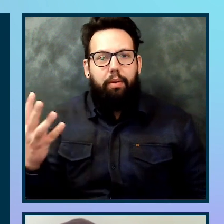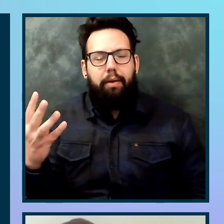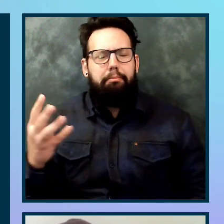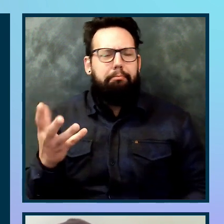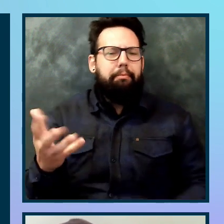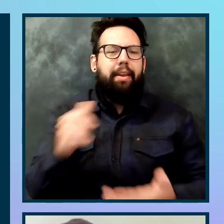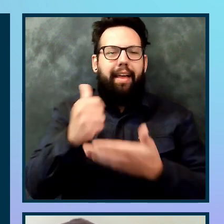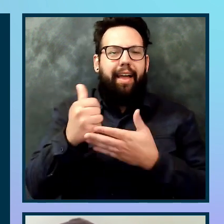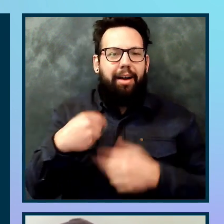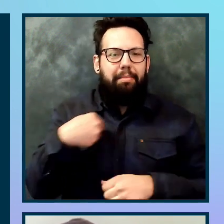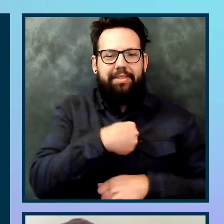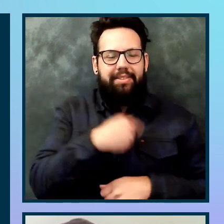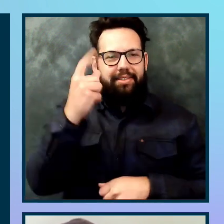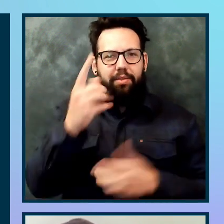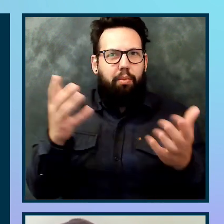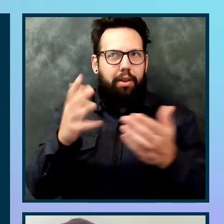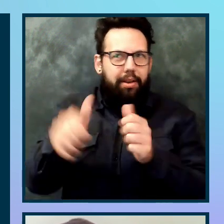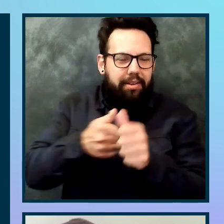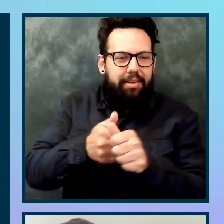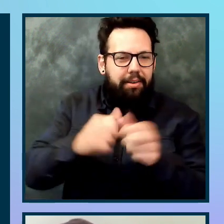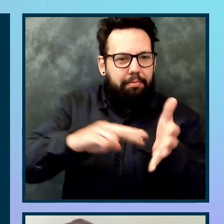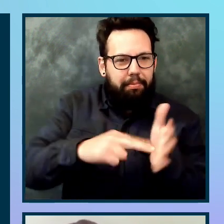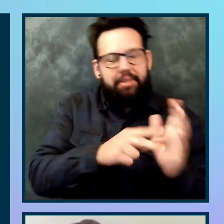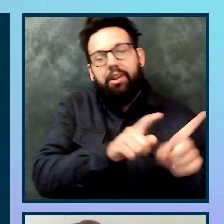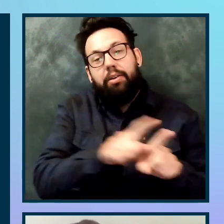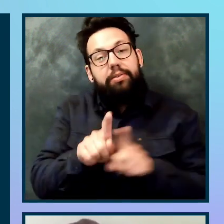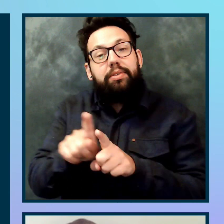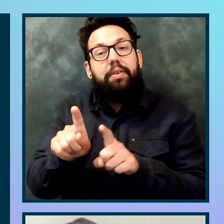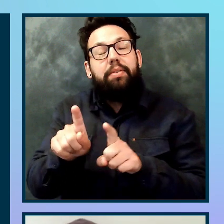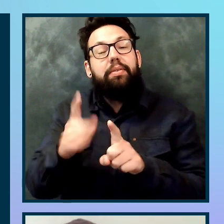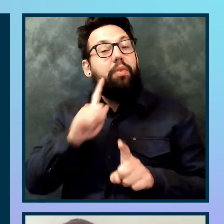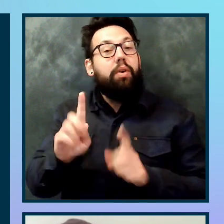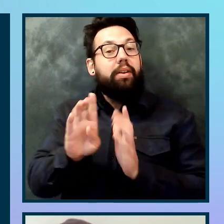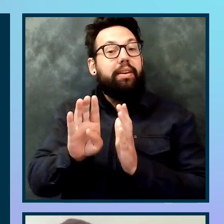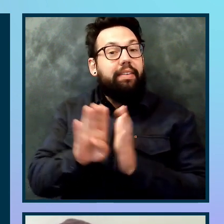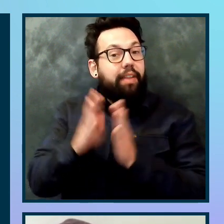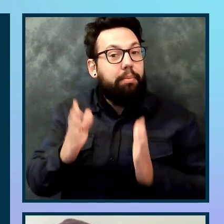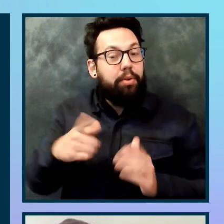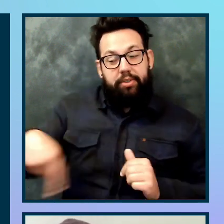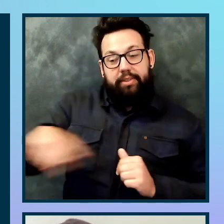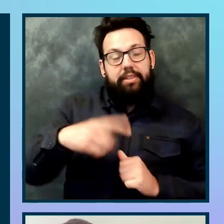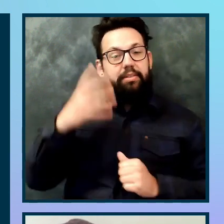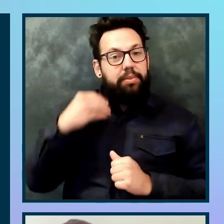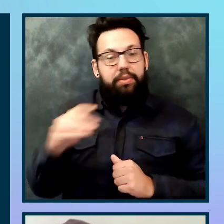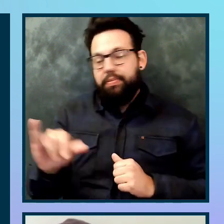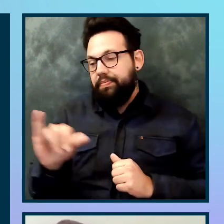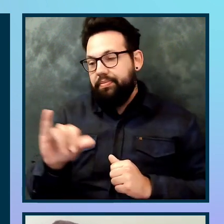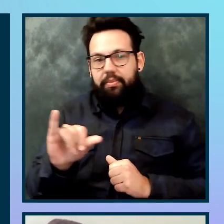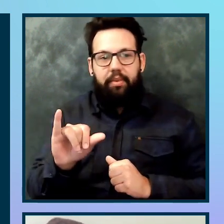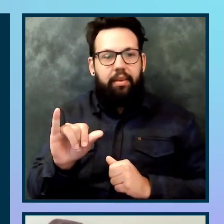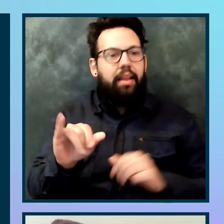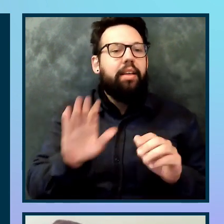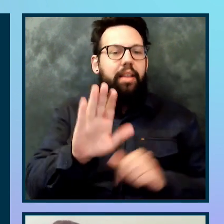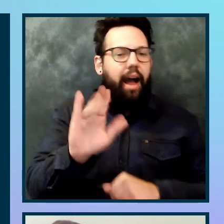what it actually serves. So it's also important for the developer experience to keep our IDs human readable